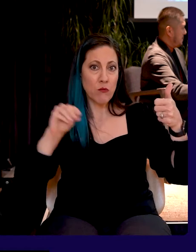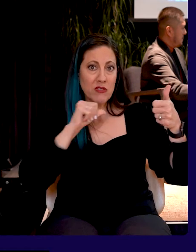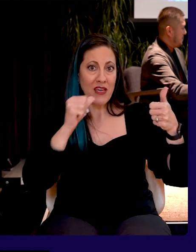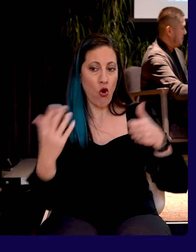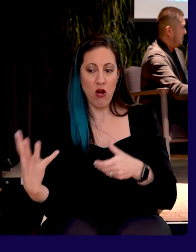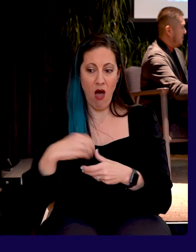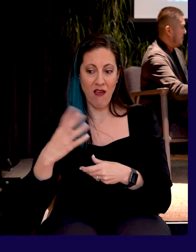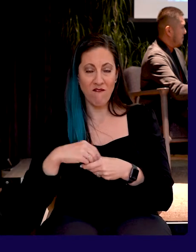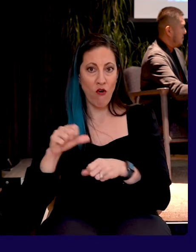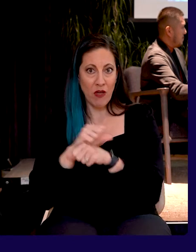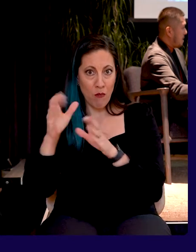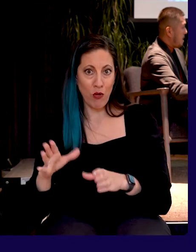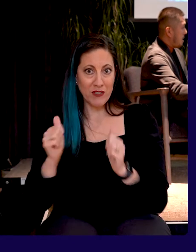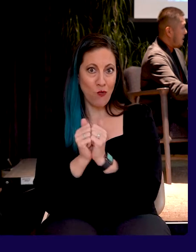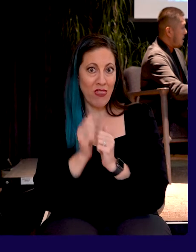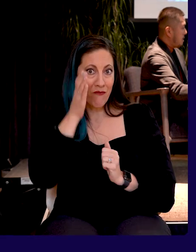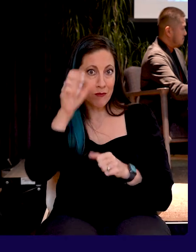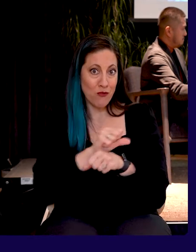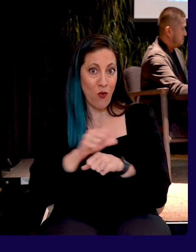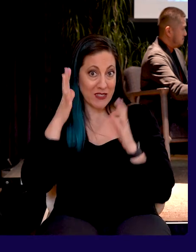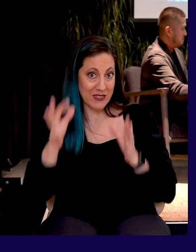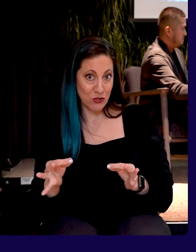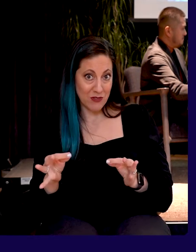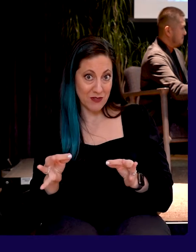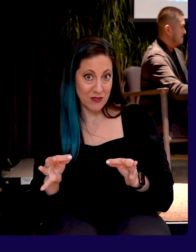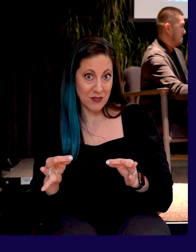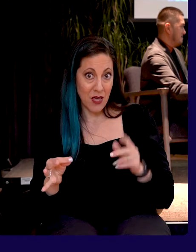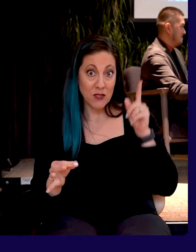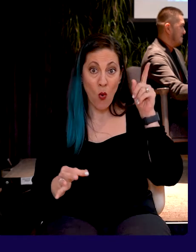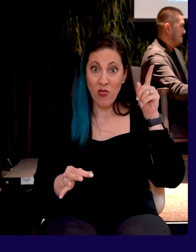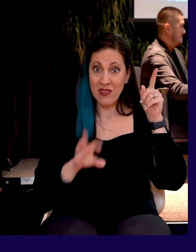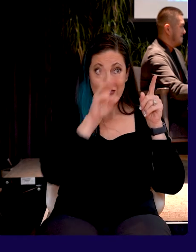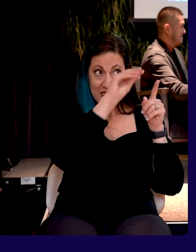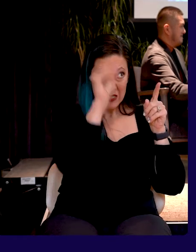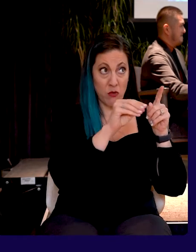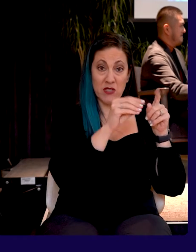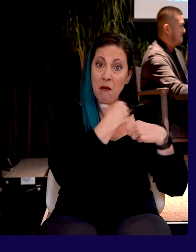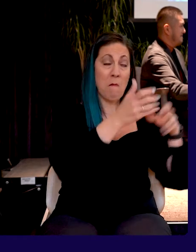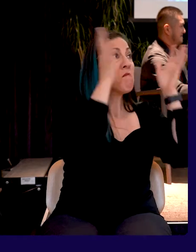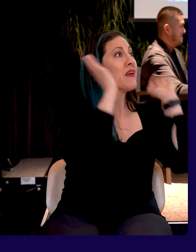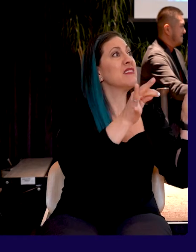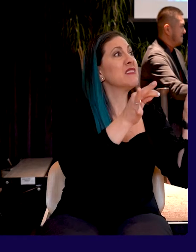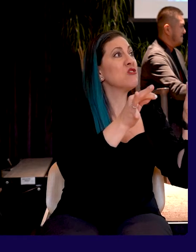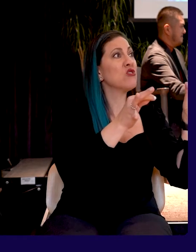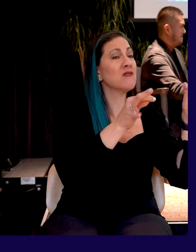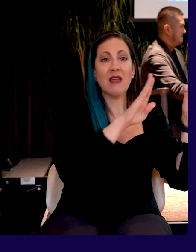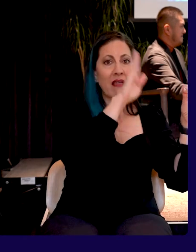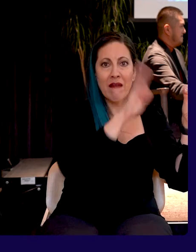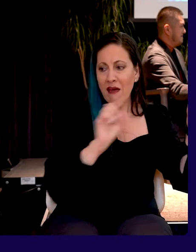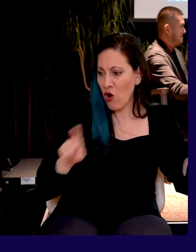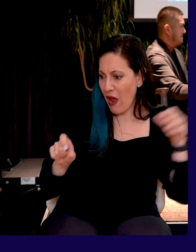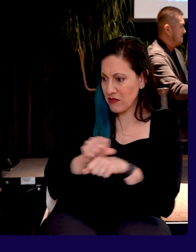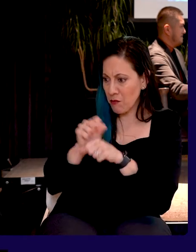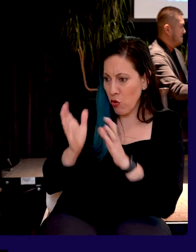their employees in their future of work decisions. So they are making decisions without listening to their employees. And so